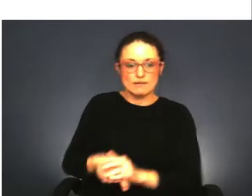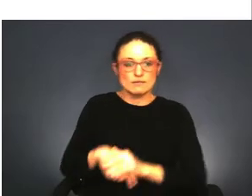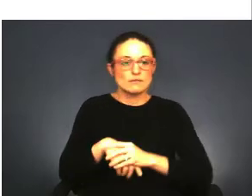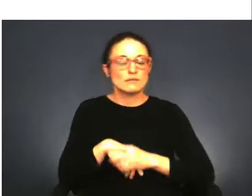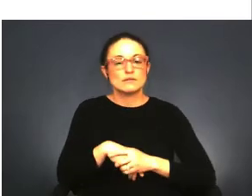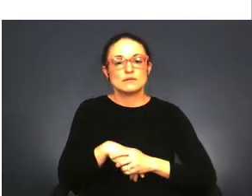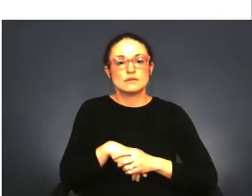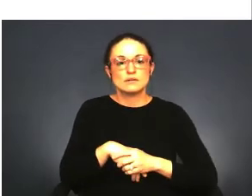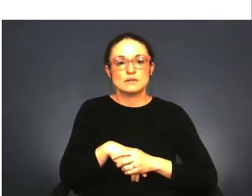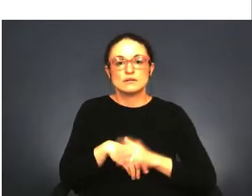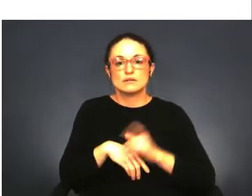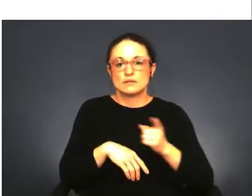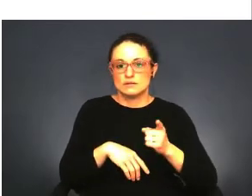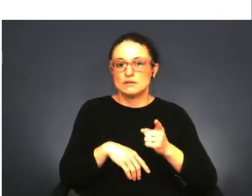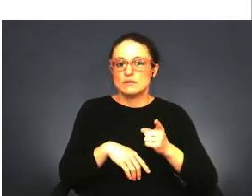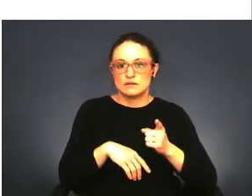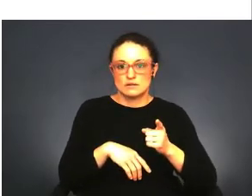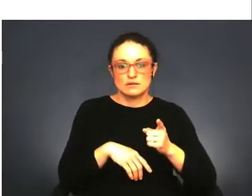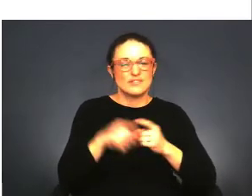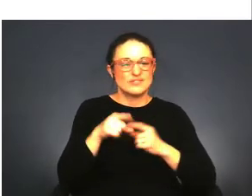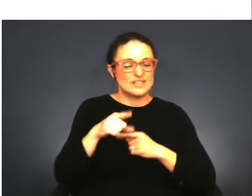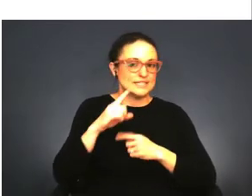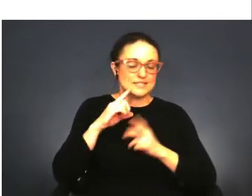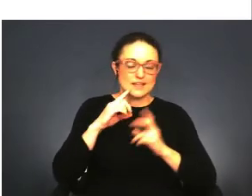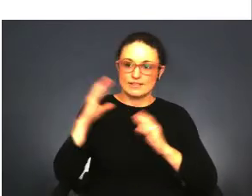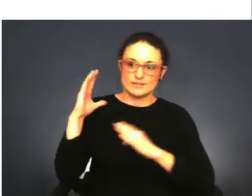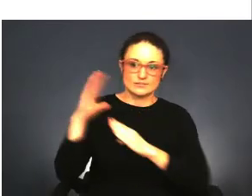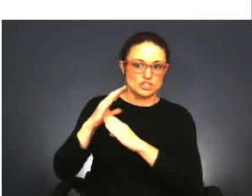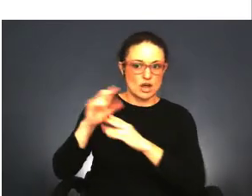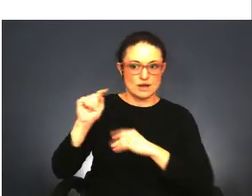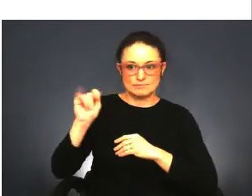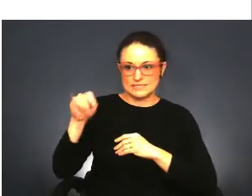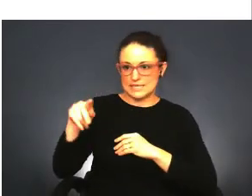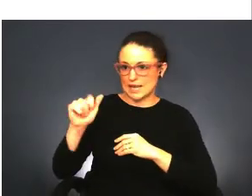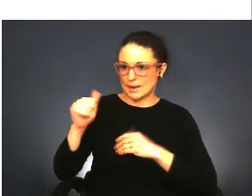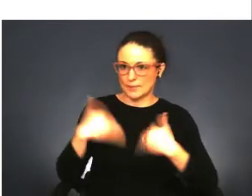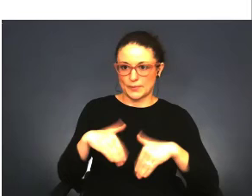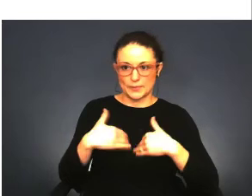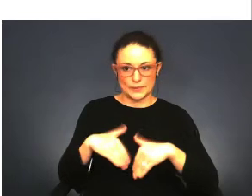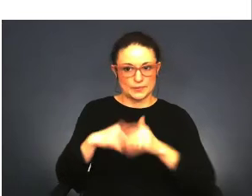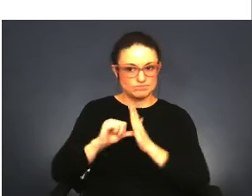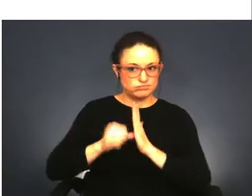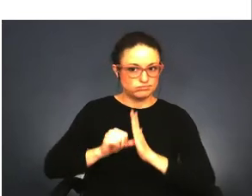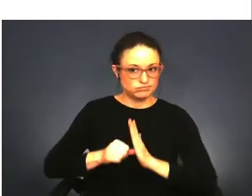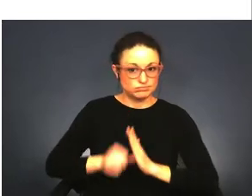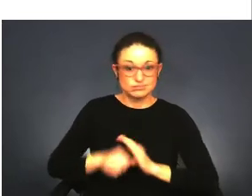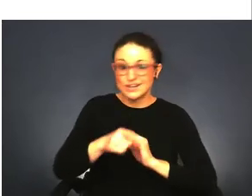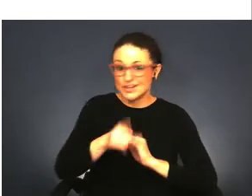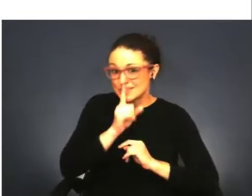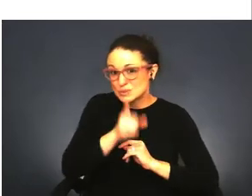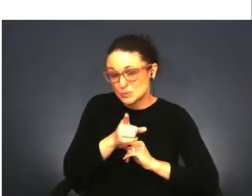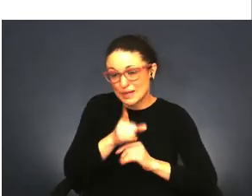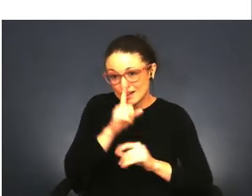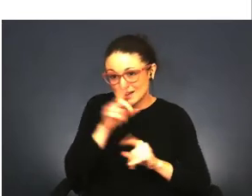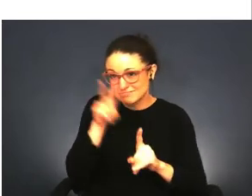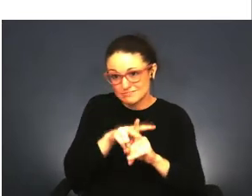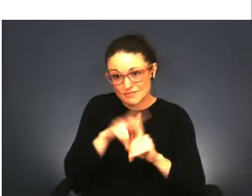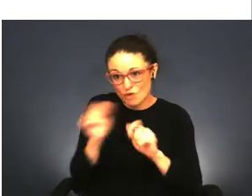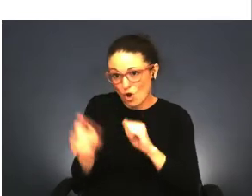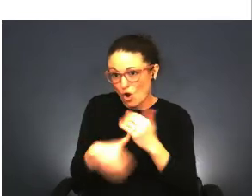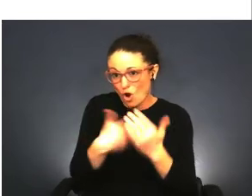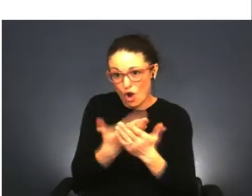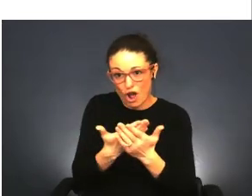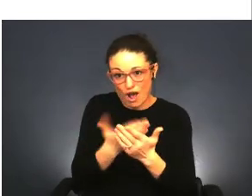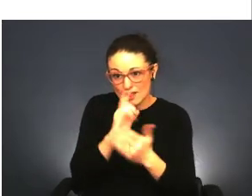this is the top tip as well, it's the top tip for all of Canvas. This is something that if you understand this